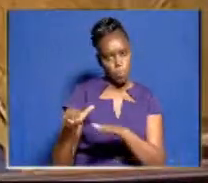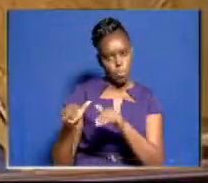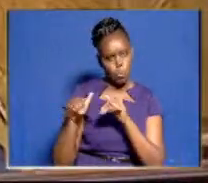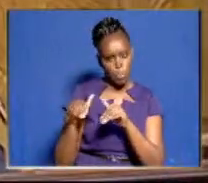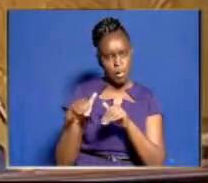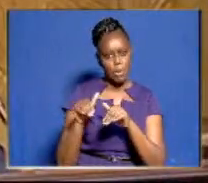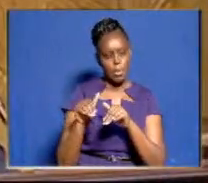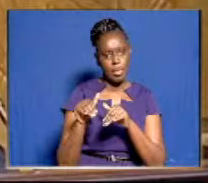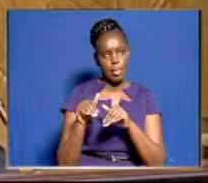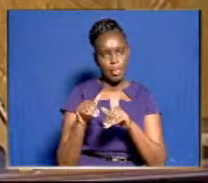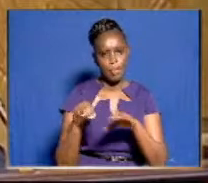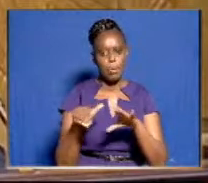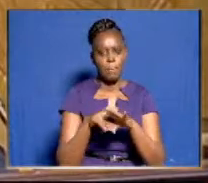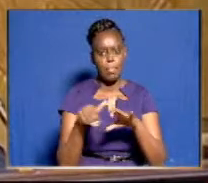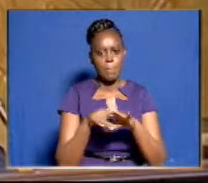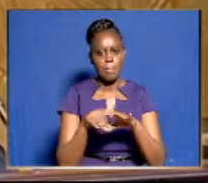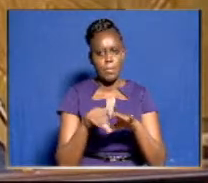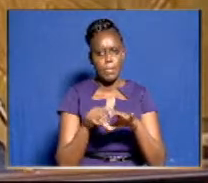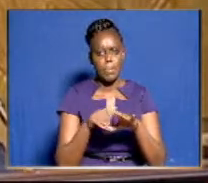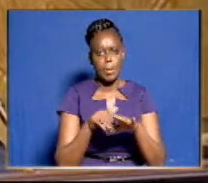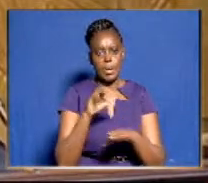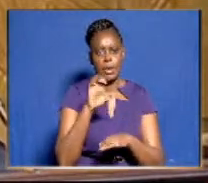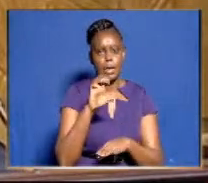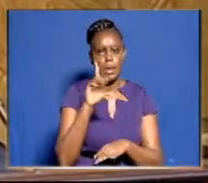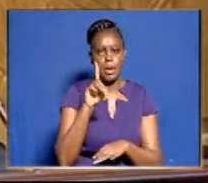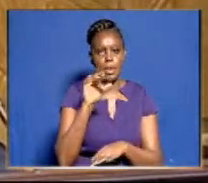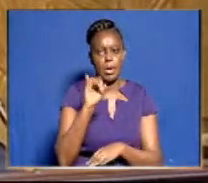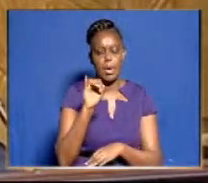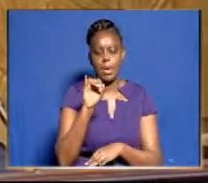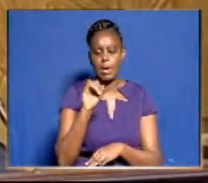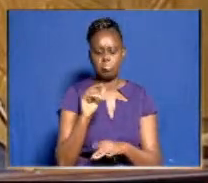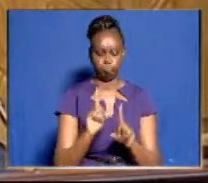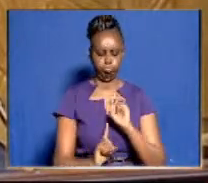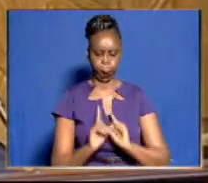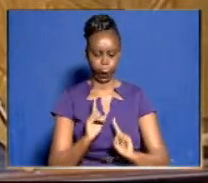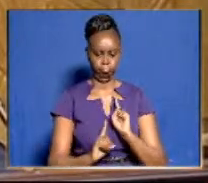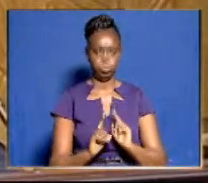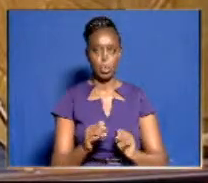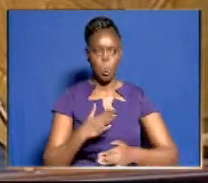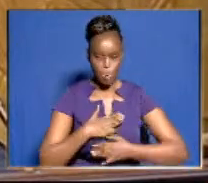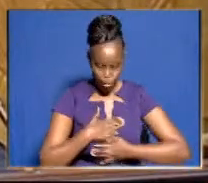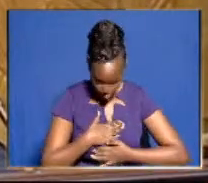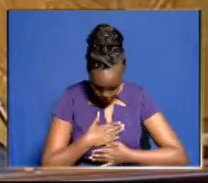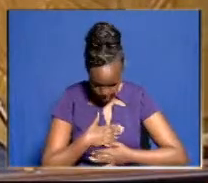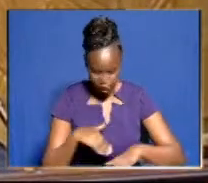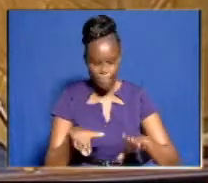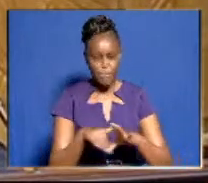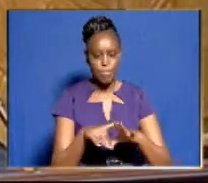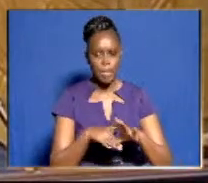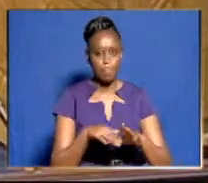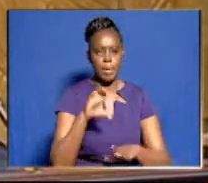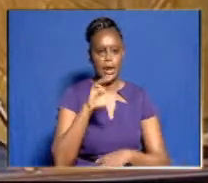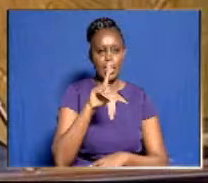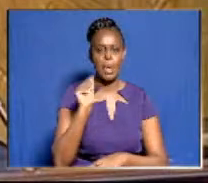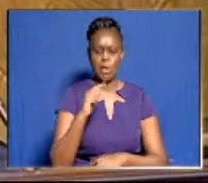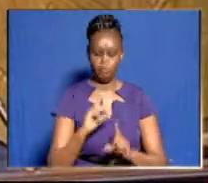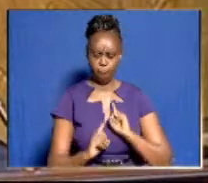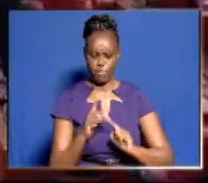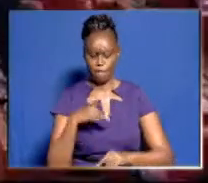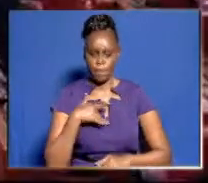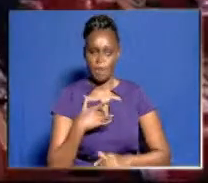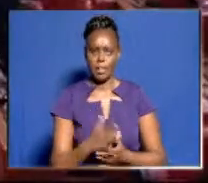for Aldai seems to be agitated about something. What is out of order, the Honorable member for Aldai, the Honorable Terem?